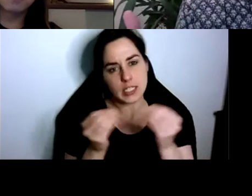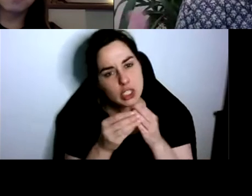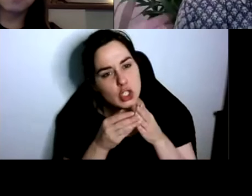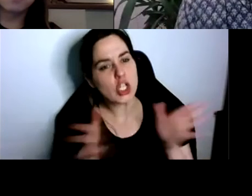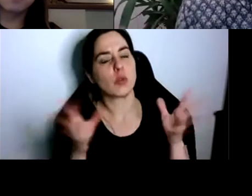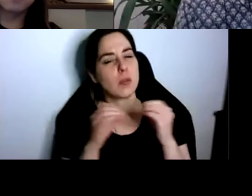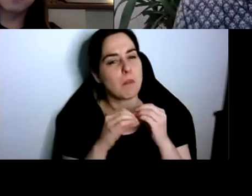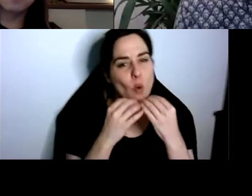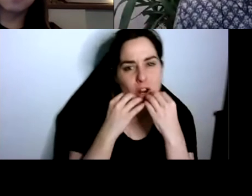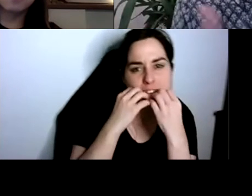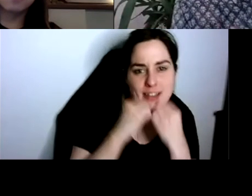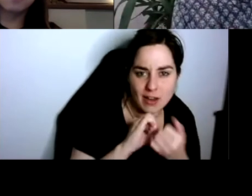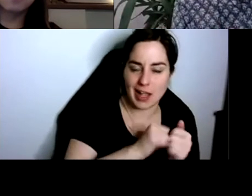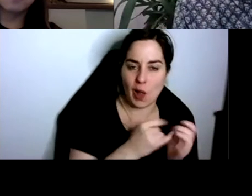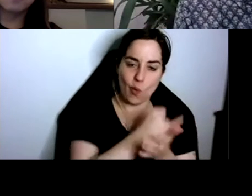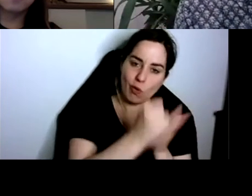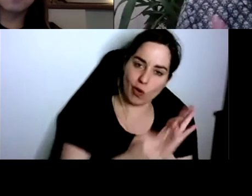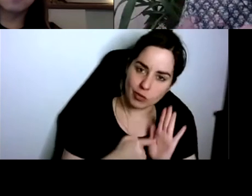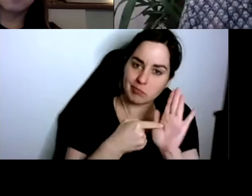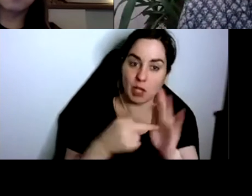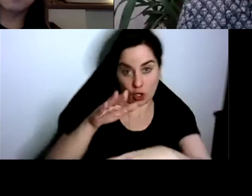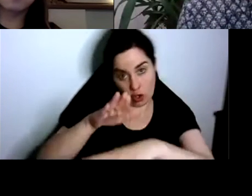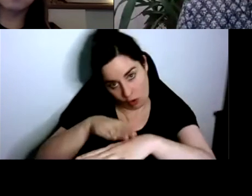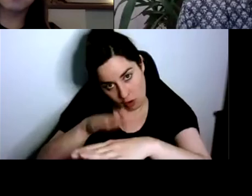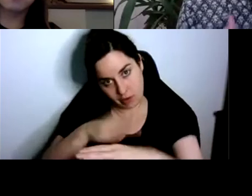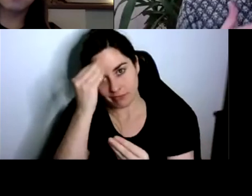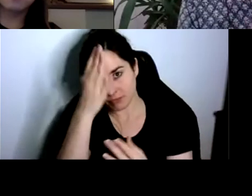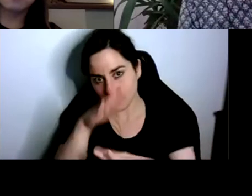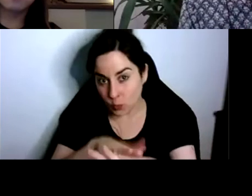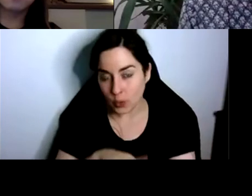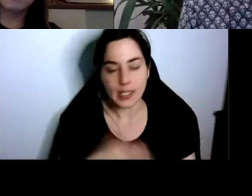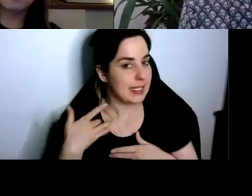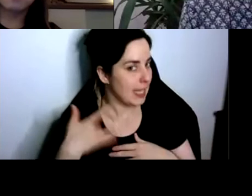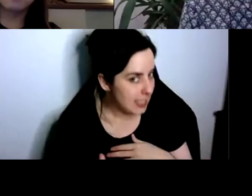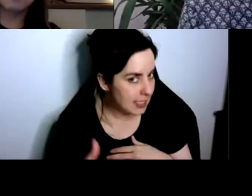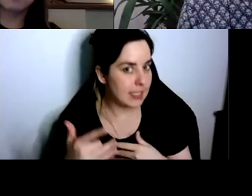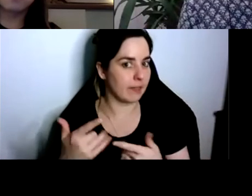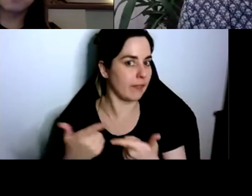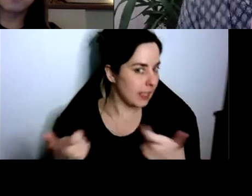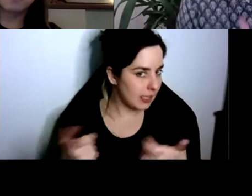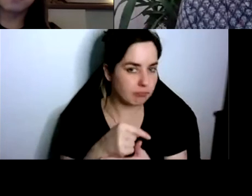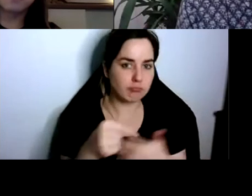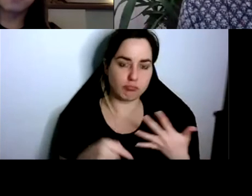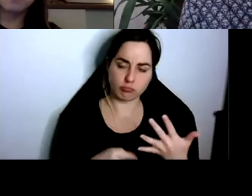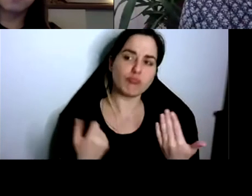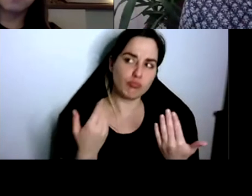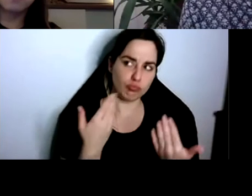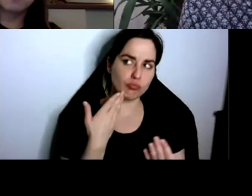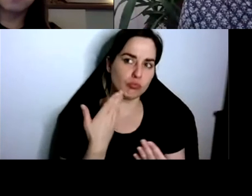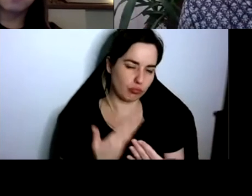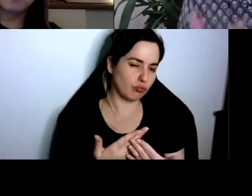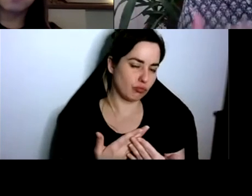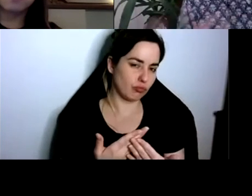in terms of presenting art, content warnings, sensitivities. Those things are very good, but we're also living in this time where it's